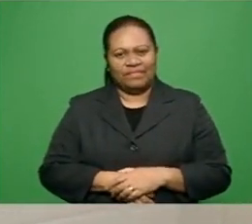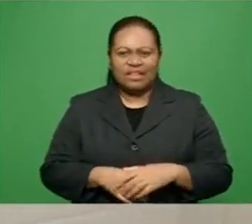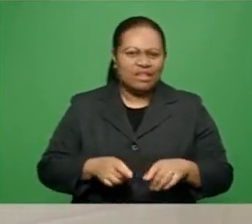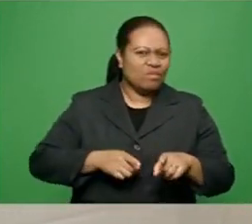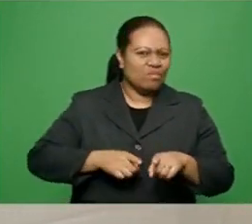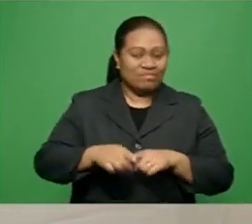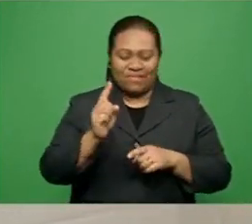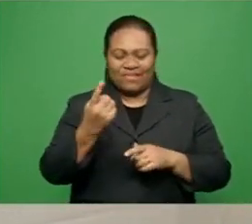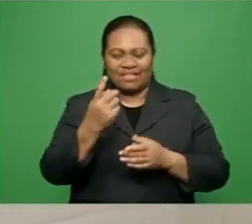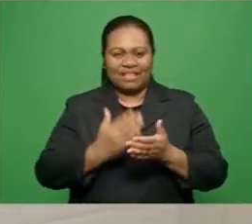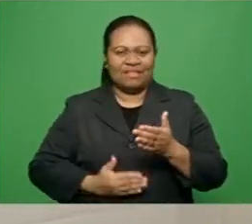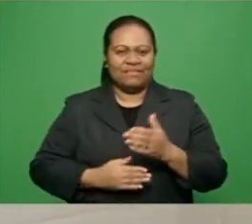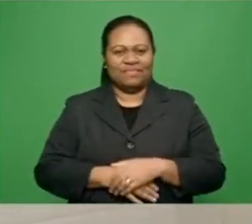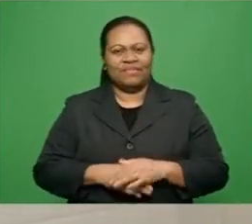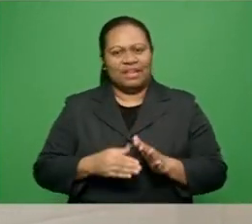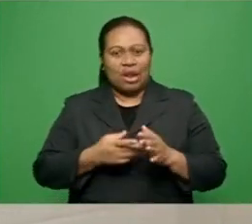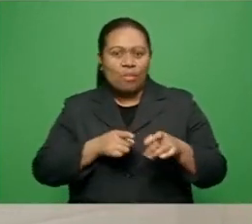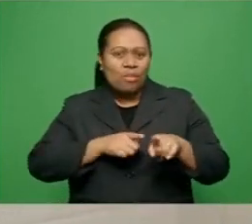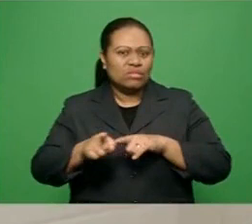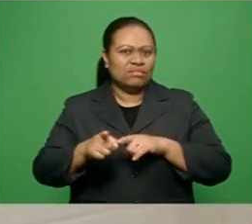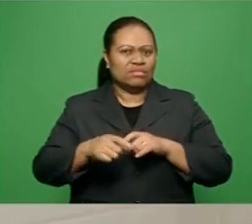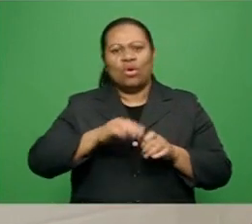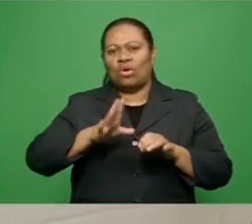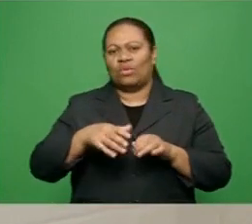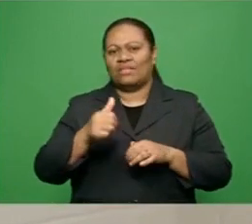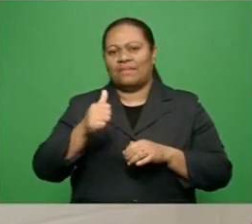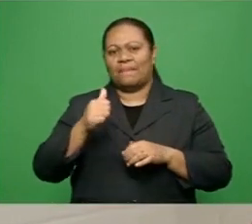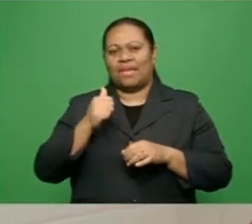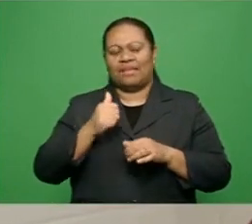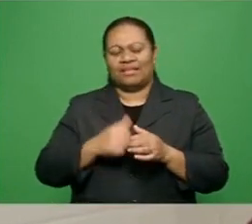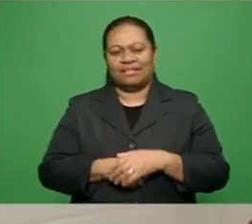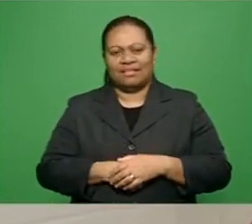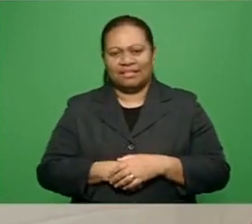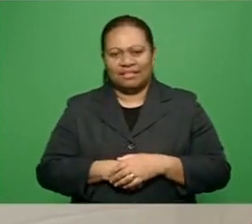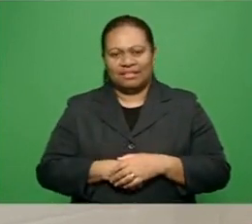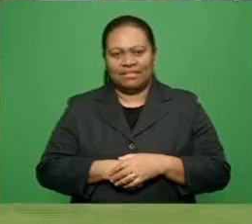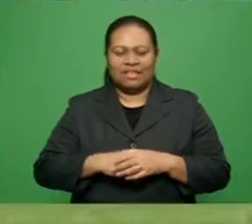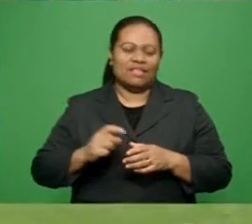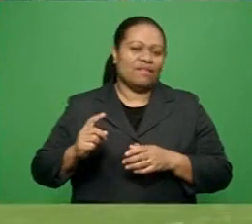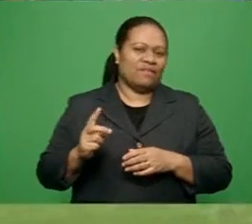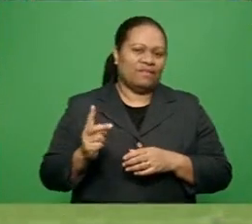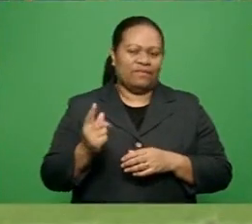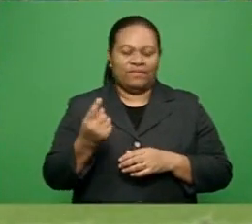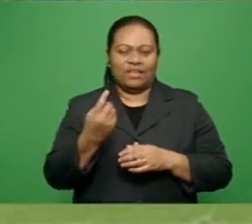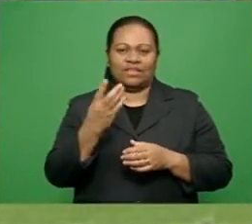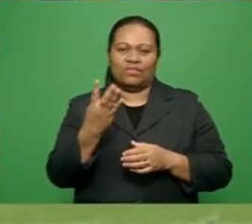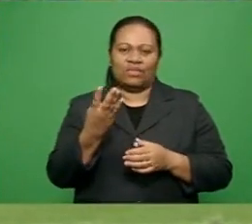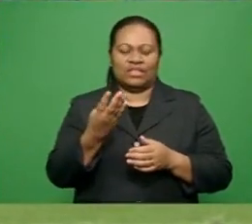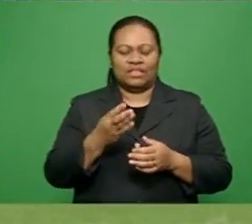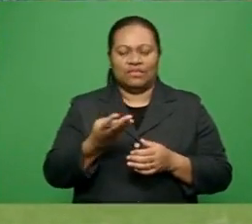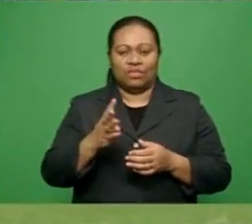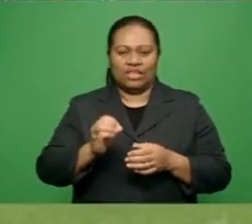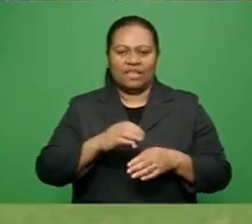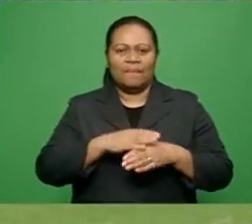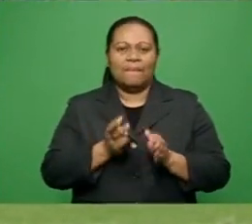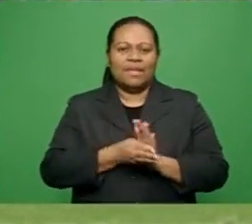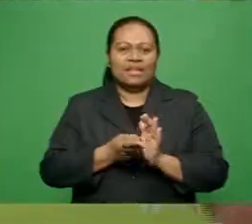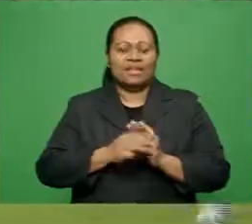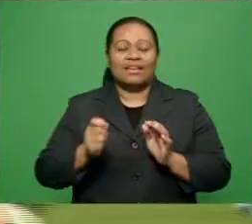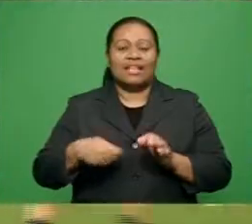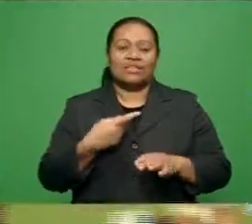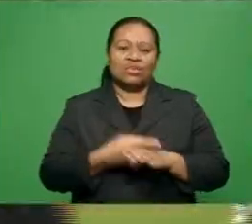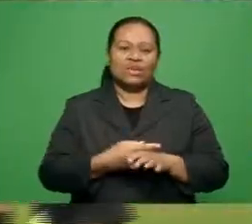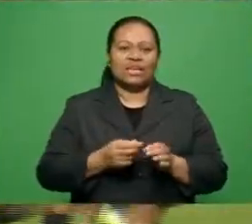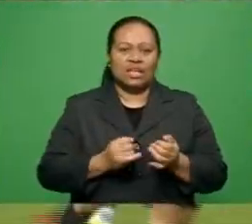possession in the first half. So we were like mostly on the back foot in the first 40 minutes. The Highlanders will play Teilevu next weekend,